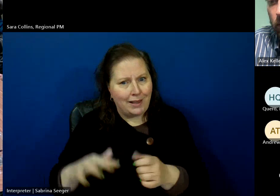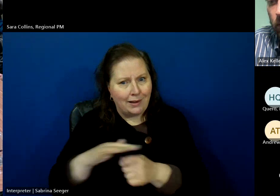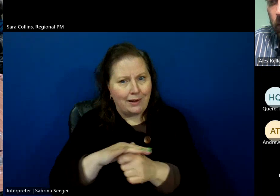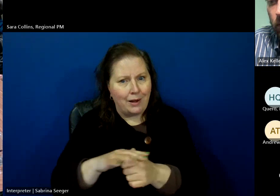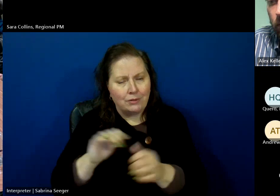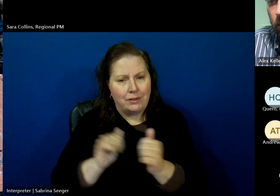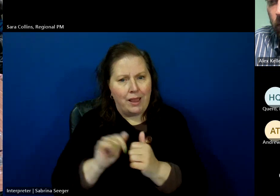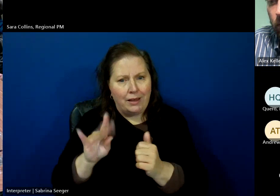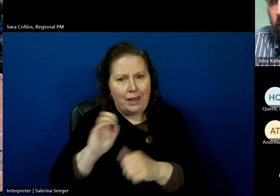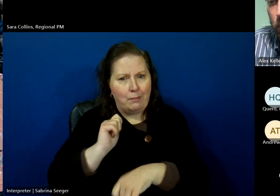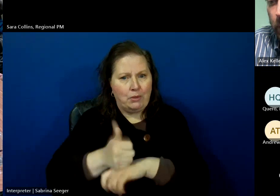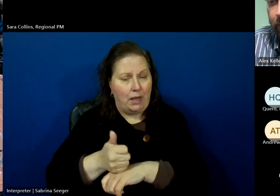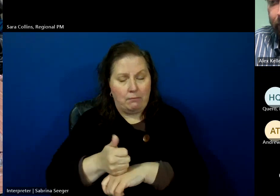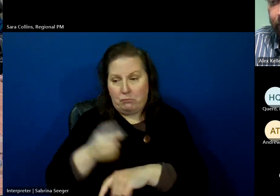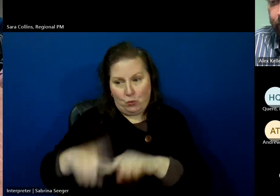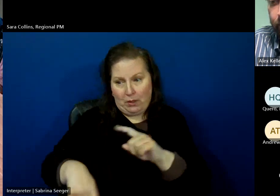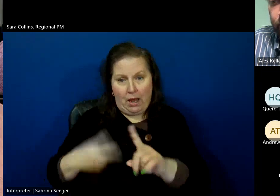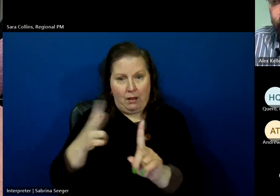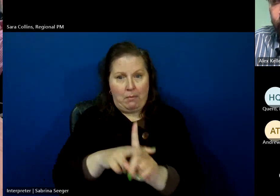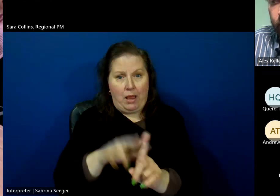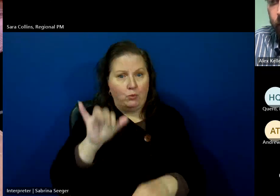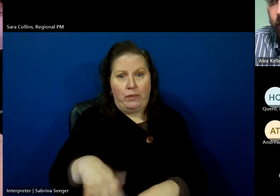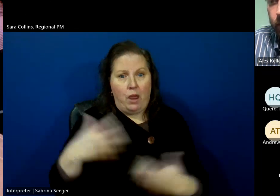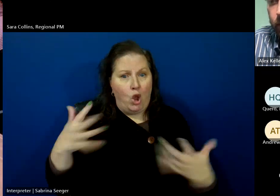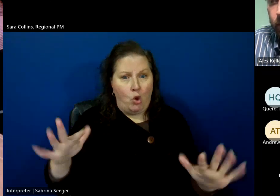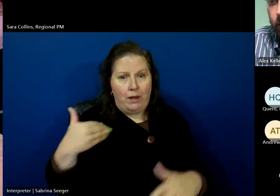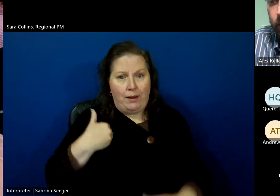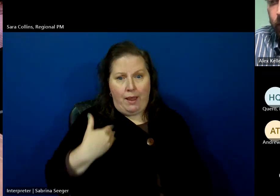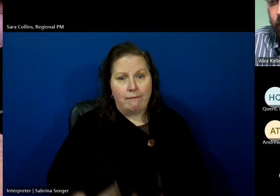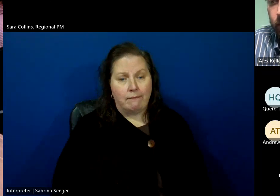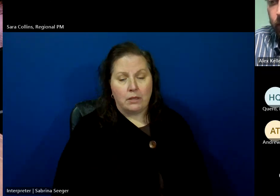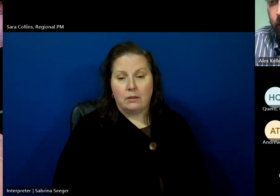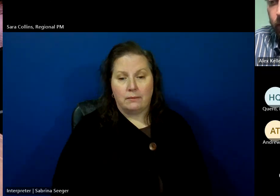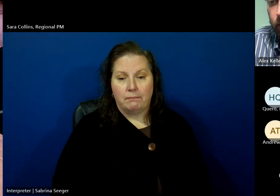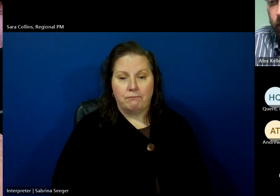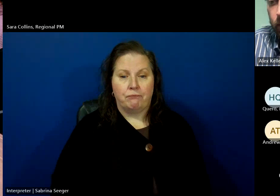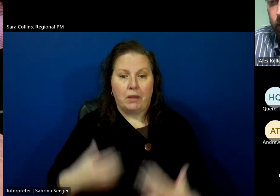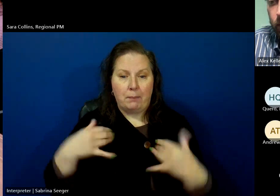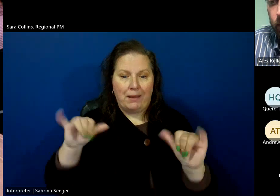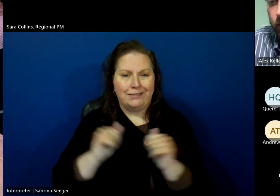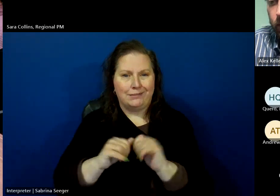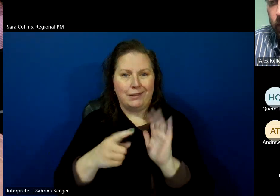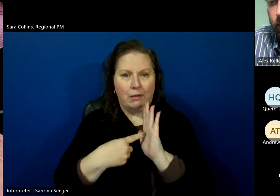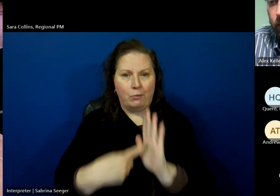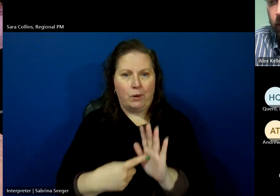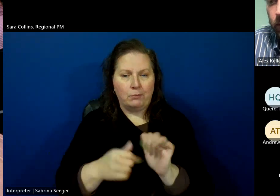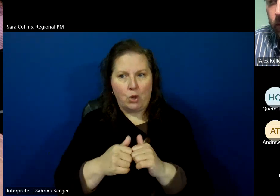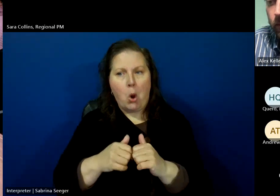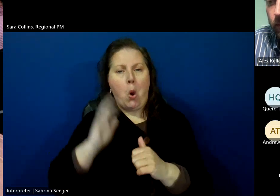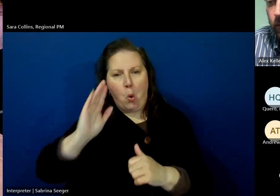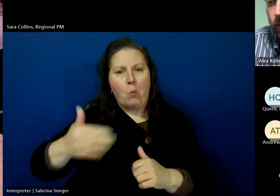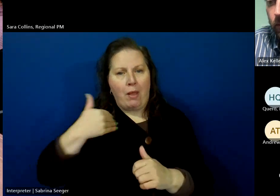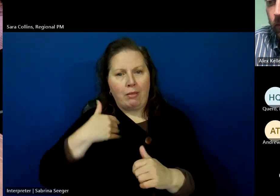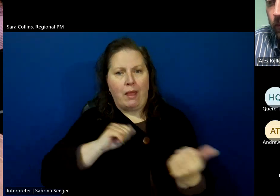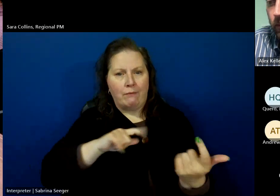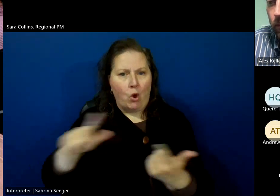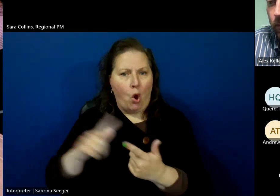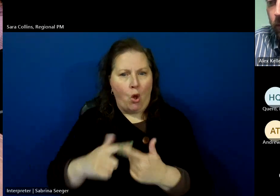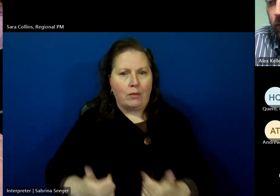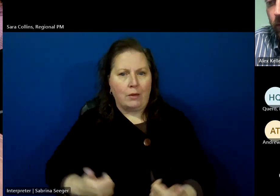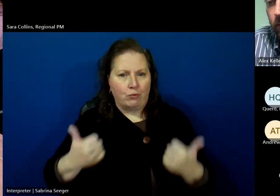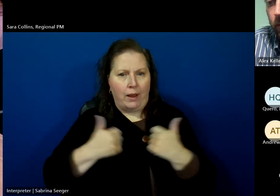built. You're not allowed to use this money for that. And yet we're representing that we're on track to have every on-grid